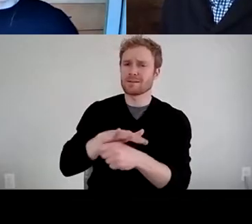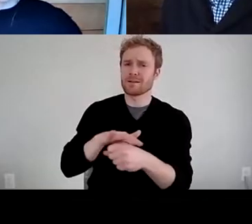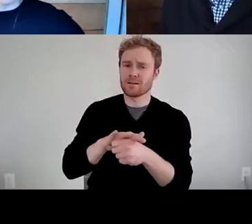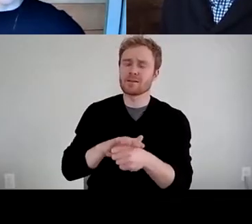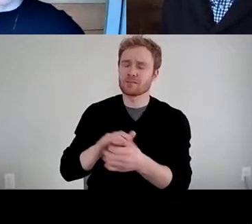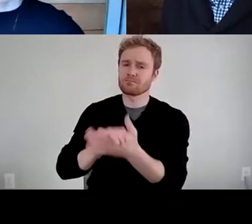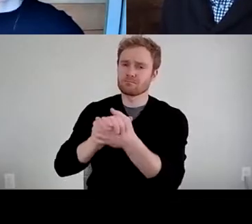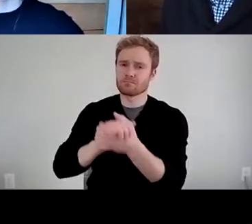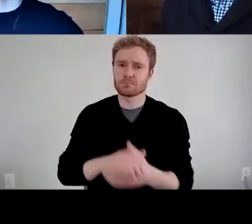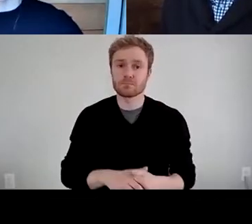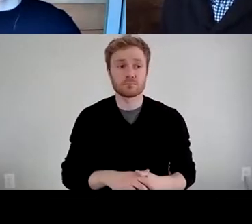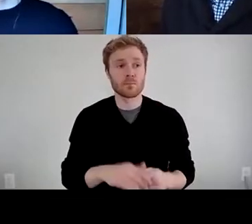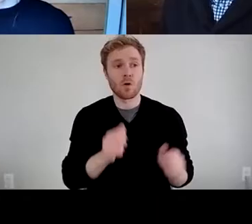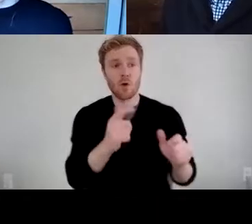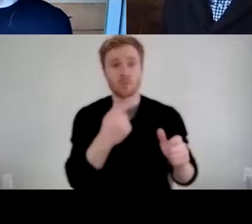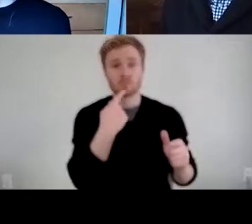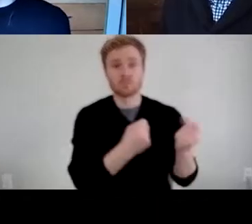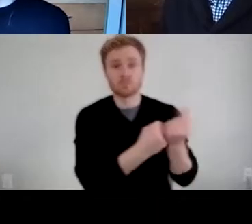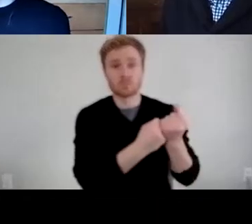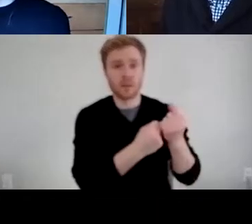Motion to approve.